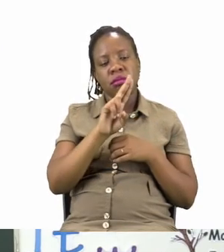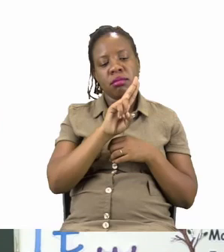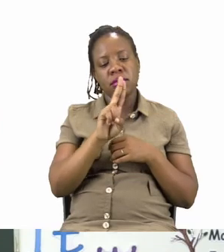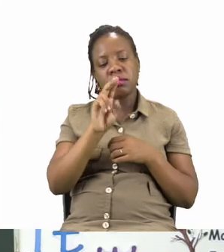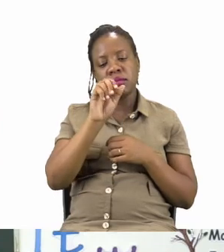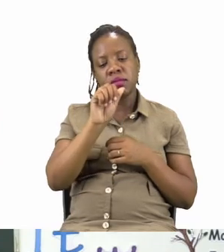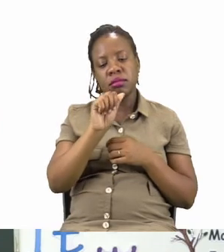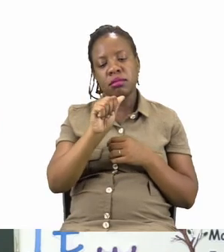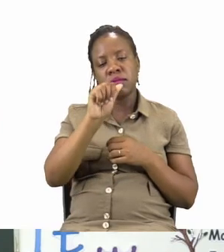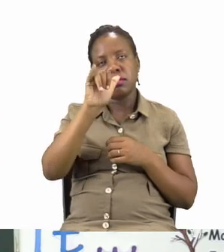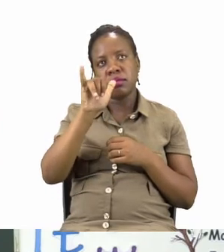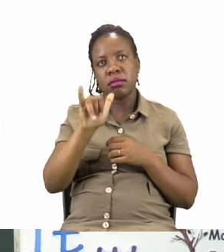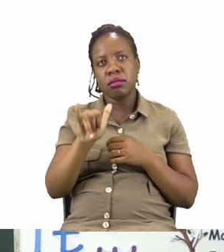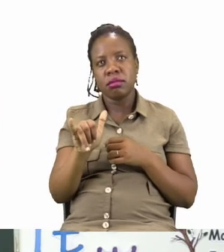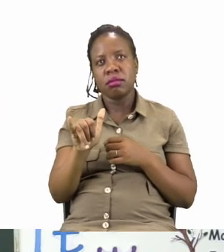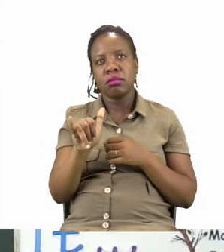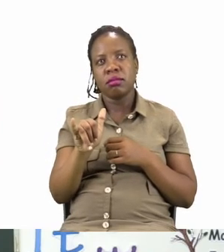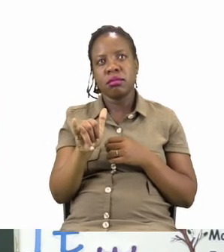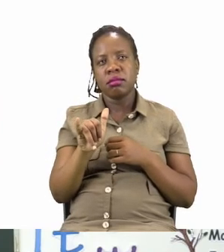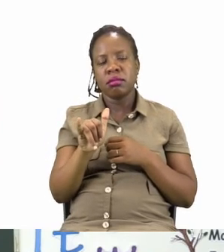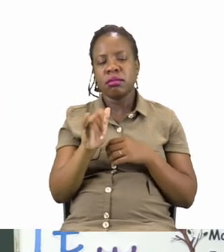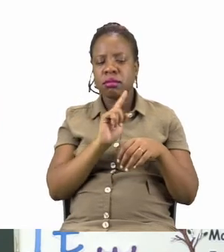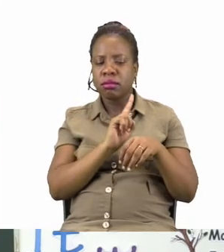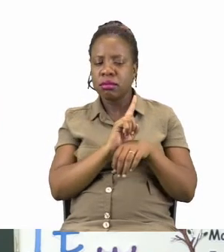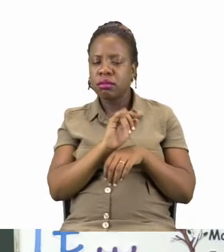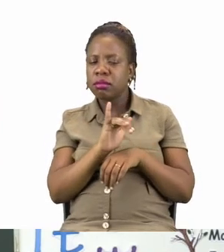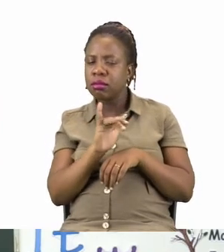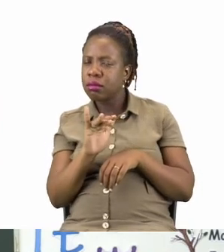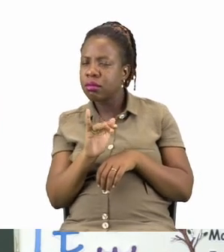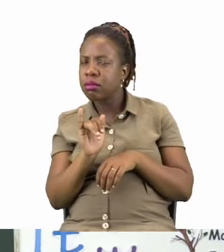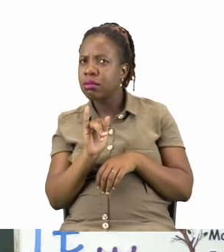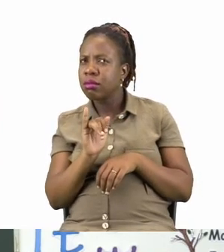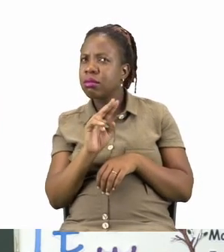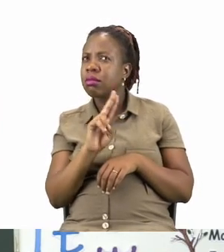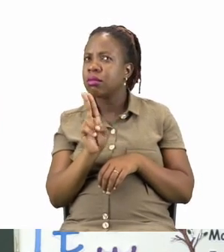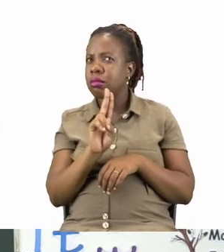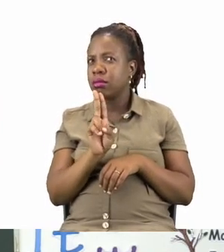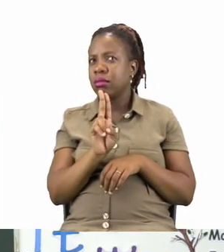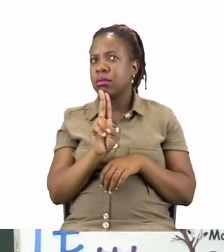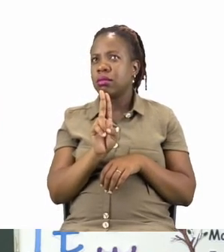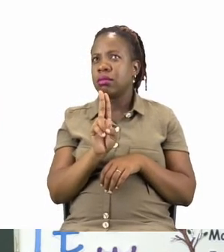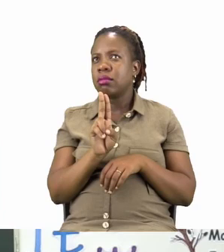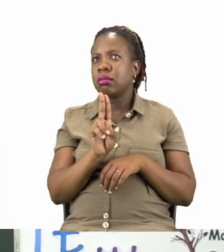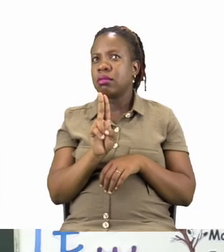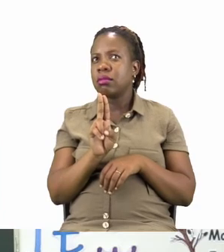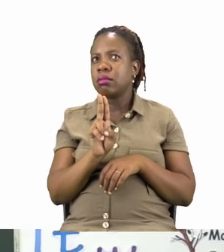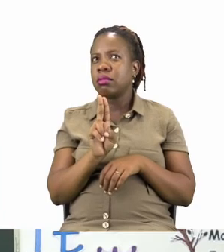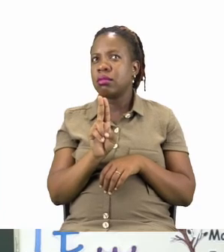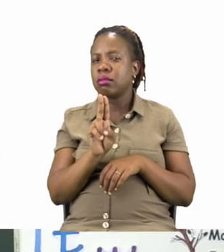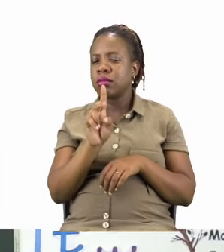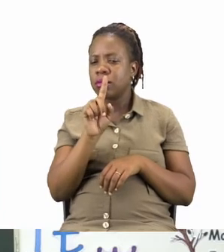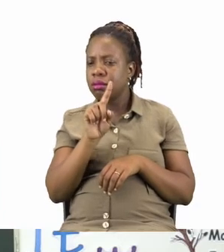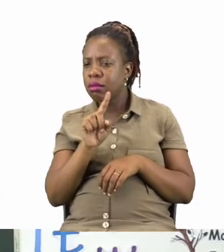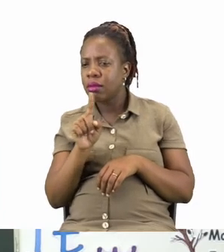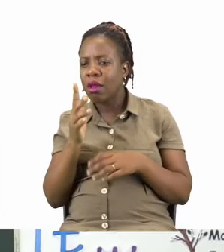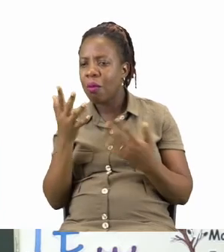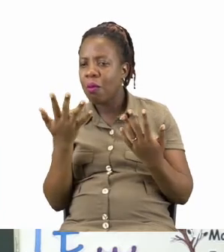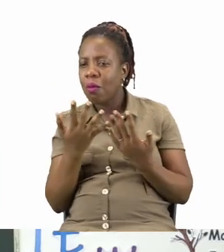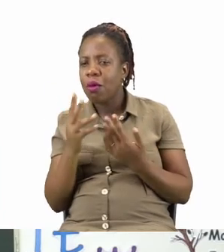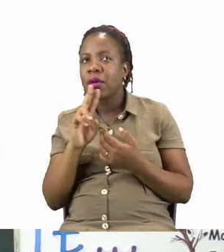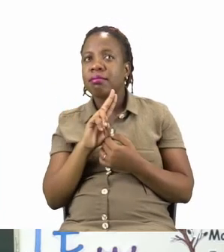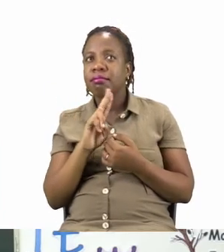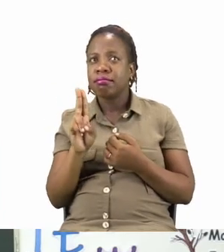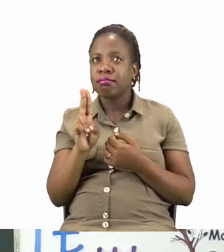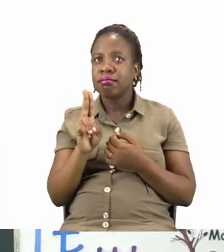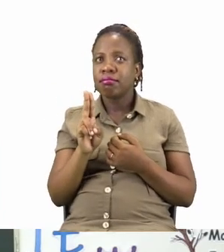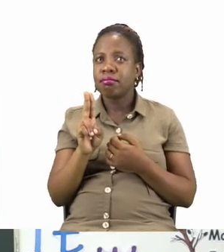hay. Now let's start again with the first letter, which is the letter H. Let's see, do we have a